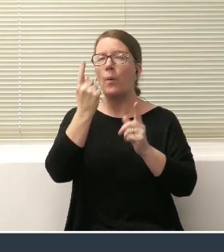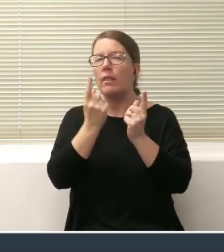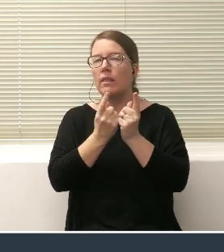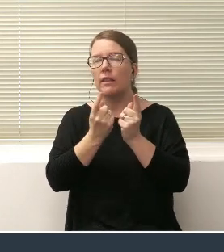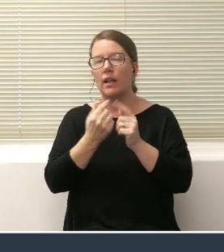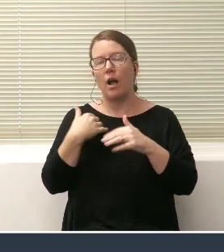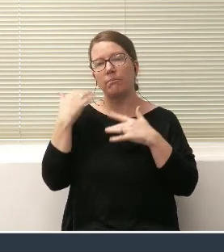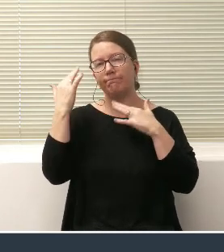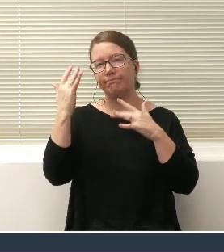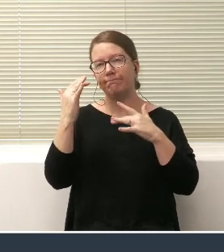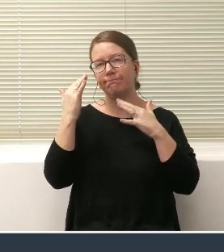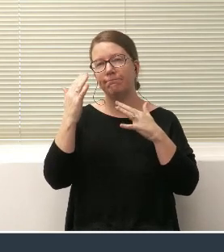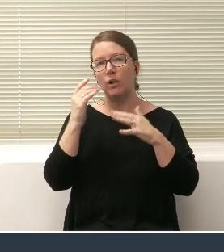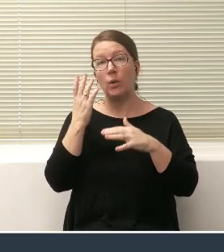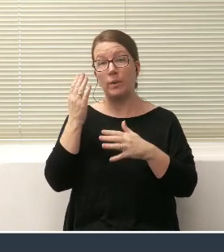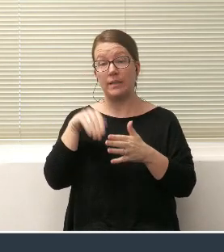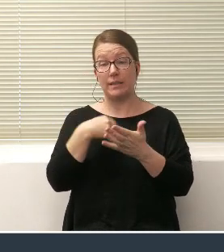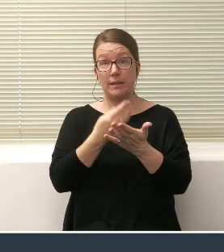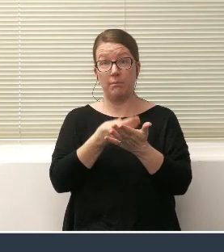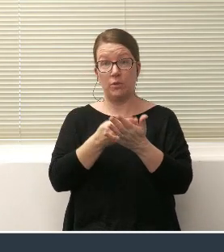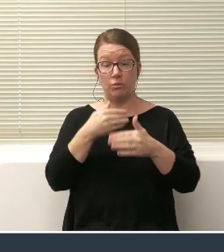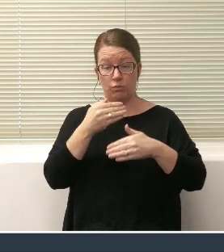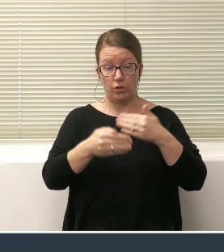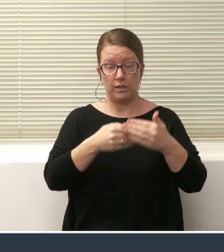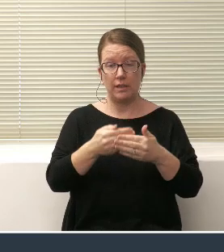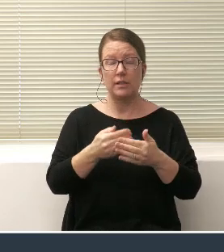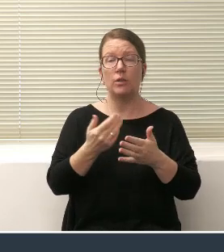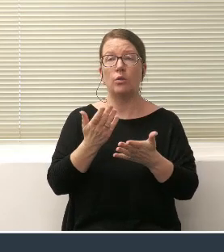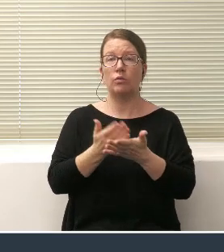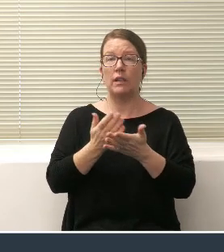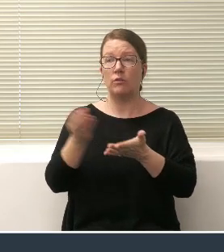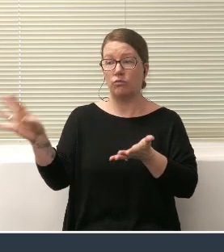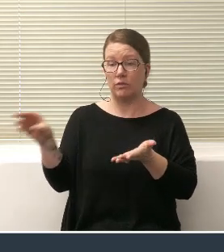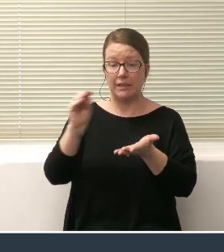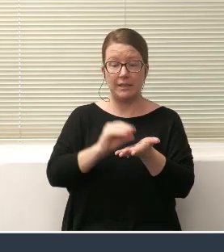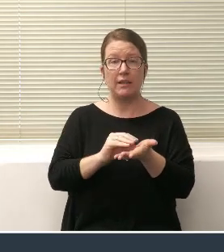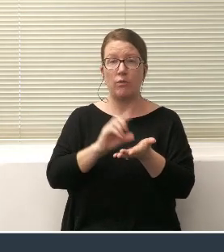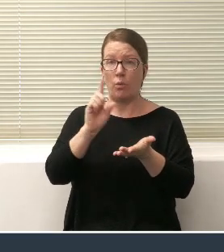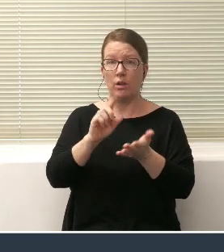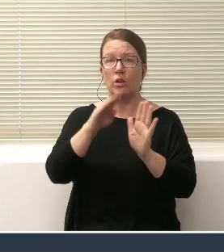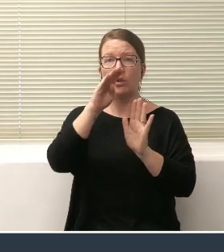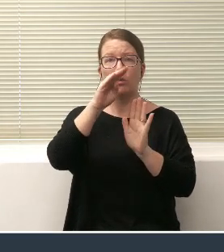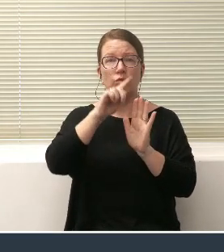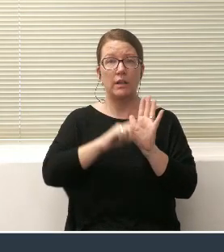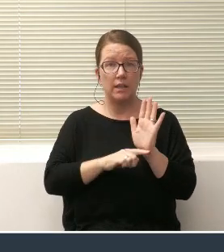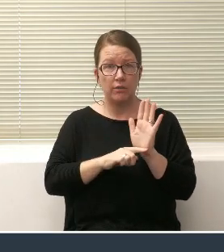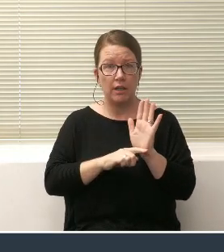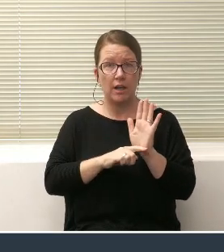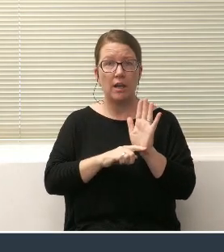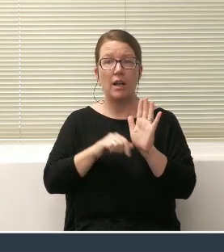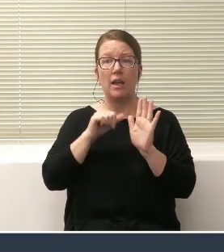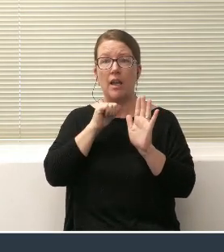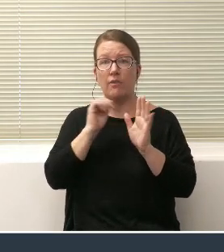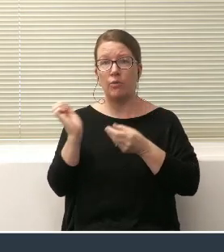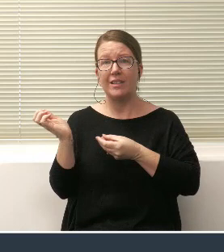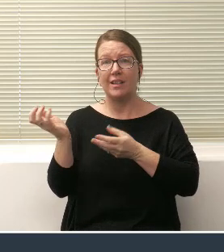wonder is through the submission process we've received essentially these criteria for the delivery